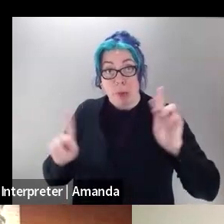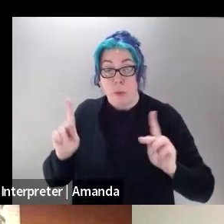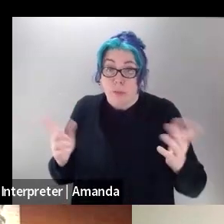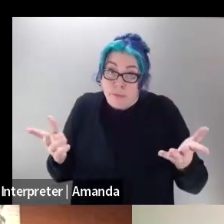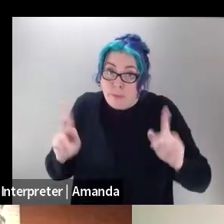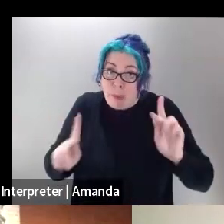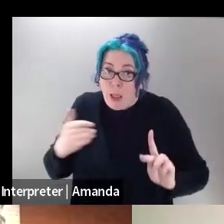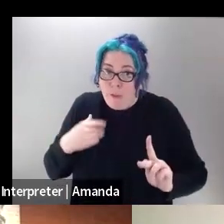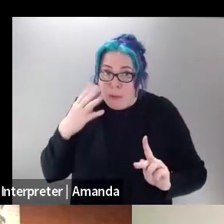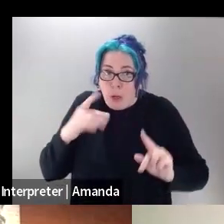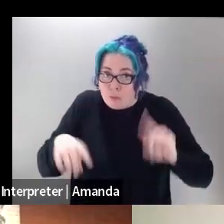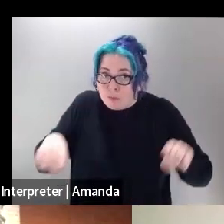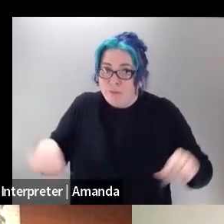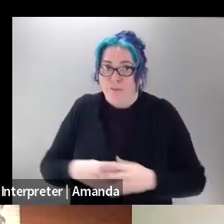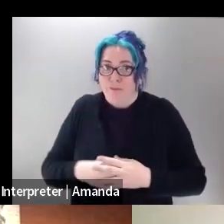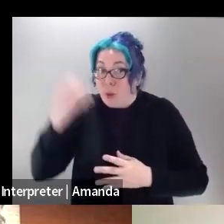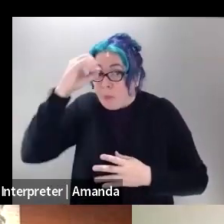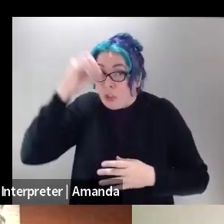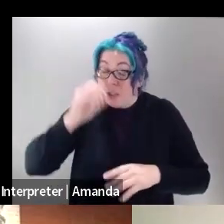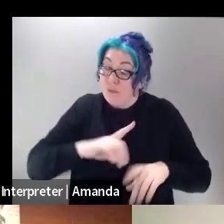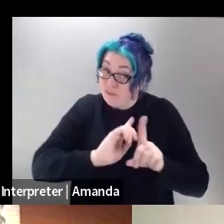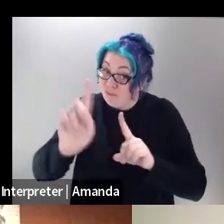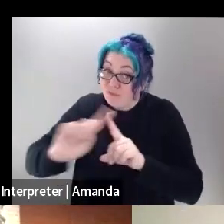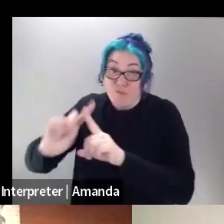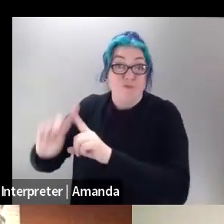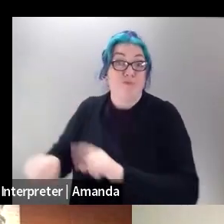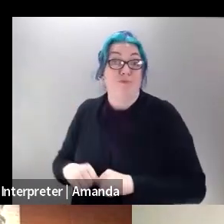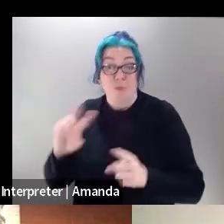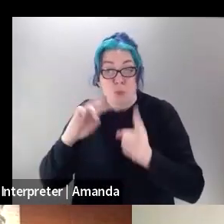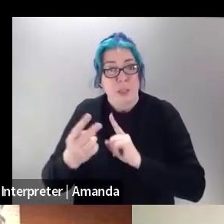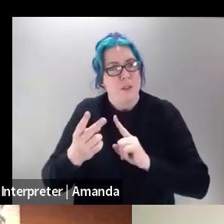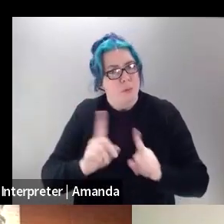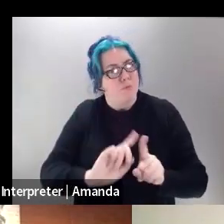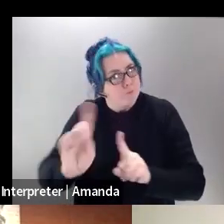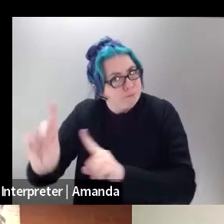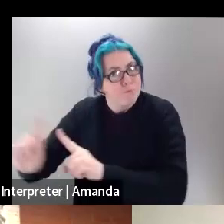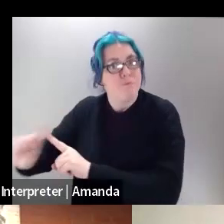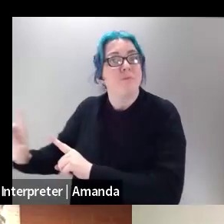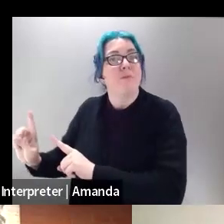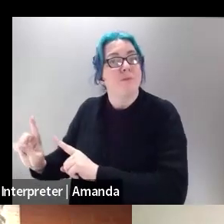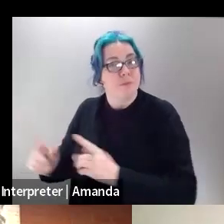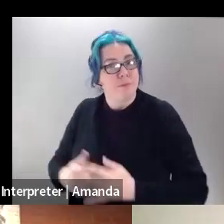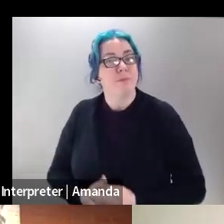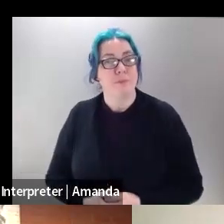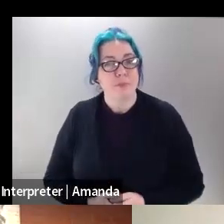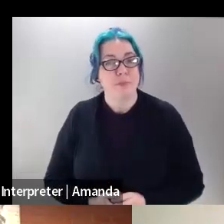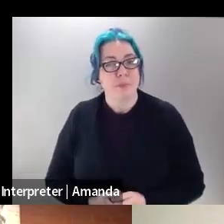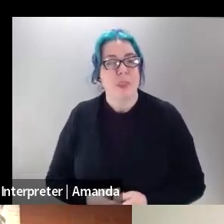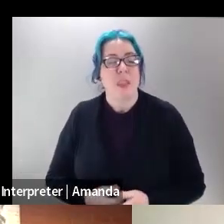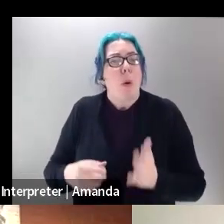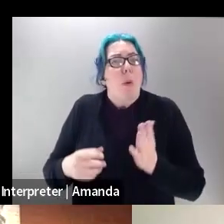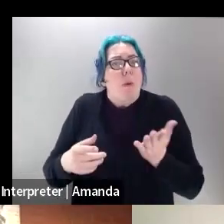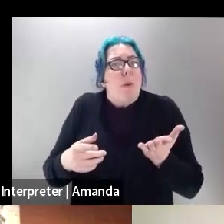that's cool. That said, I'm not super interested in using our time here together